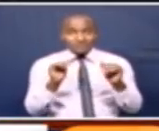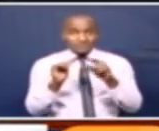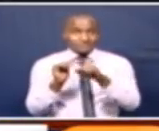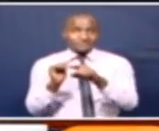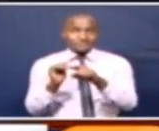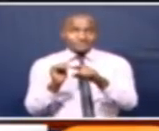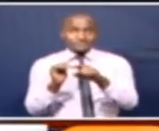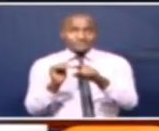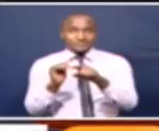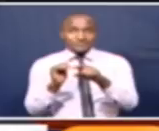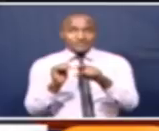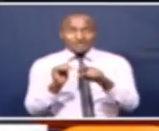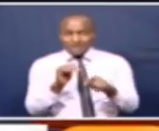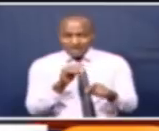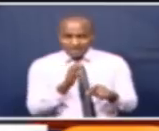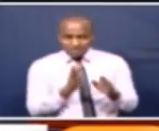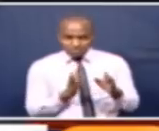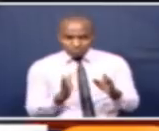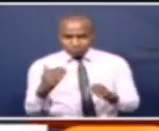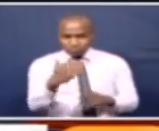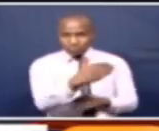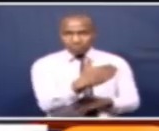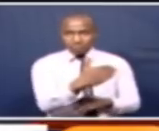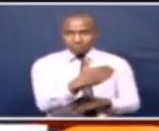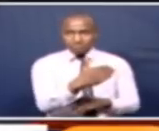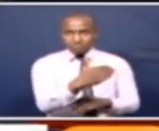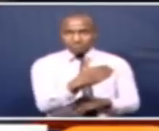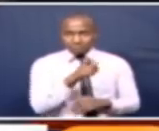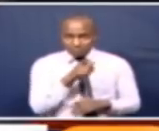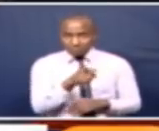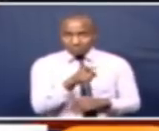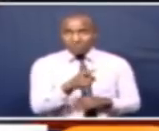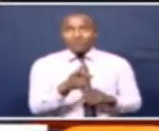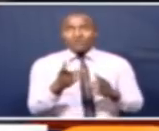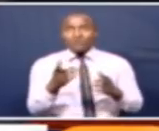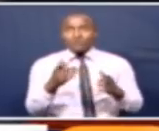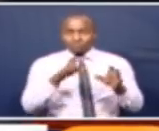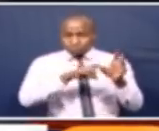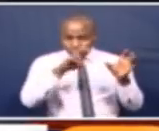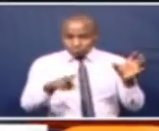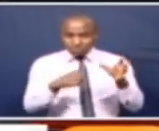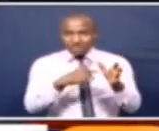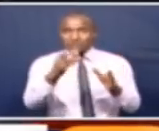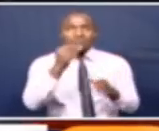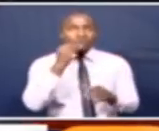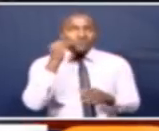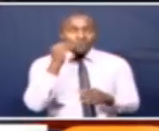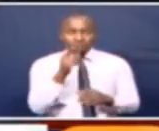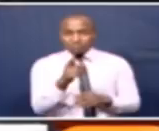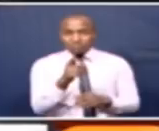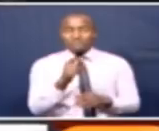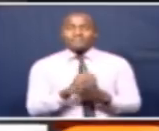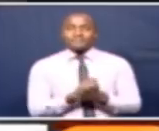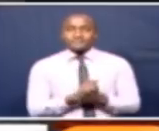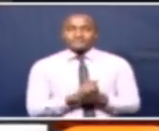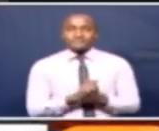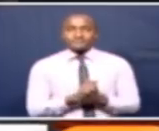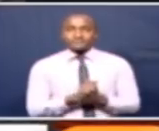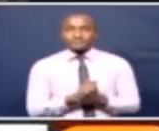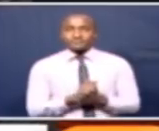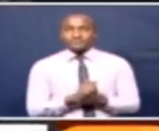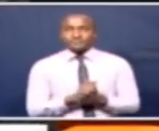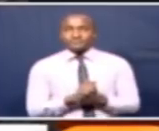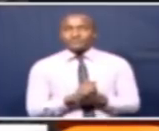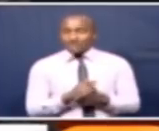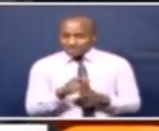at Kambia Mwanza Junction. That is where we alight as we go home to West Kenya. Mm-hmm. So they